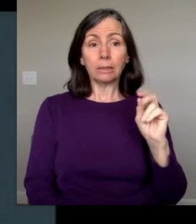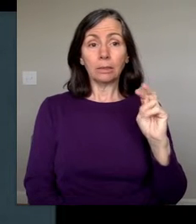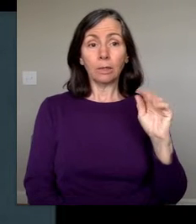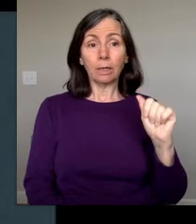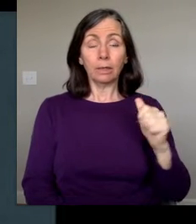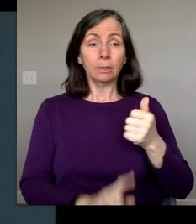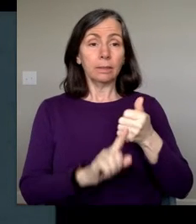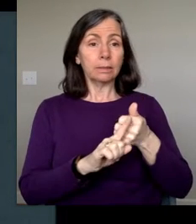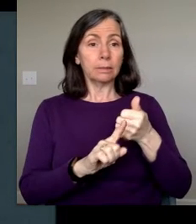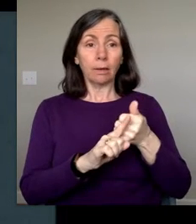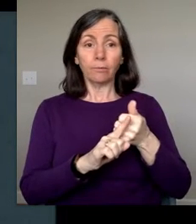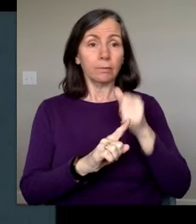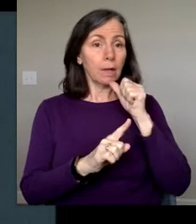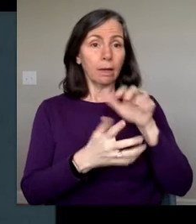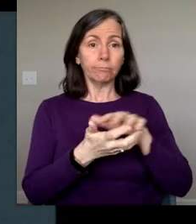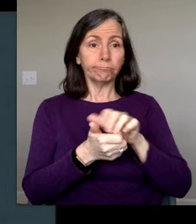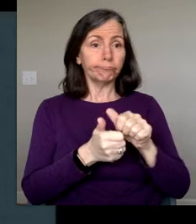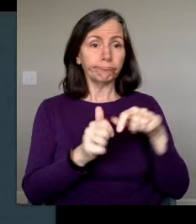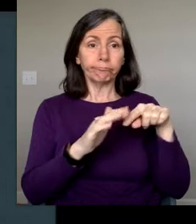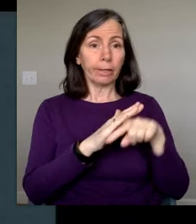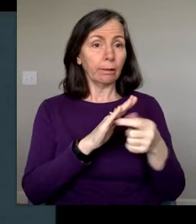isn't being killed anymore.